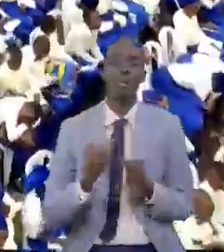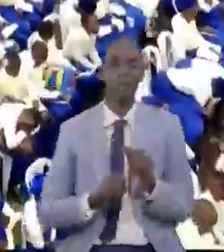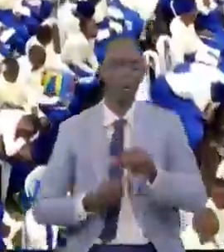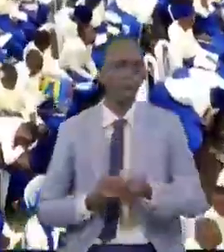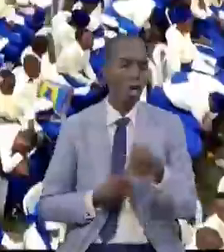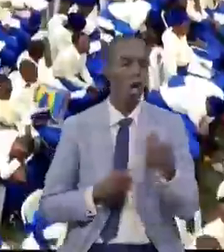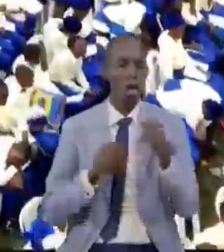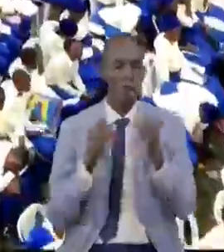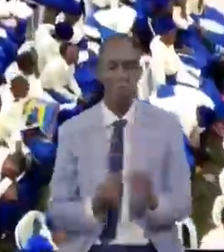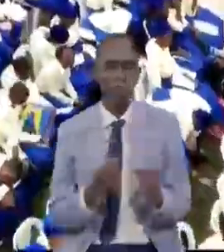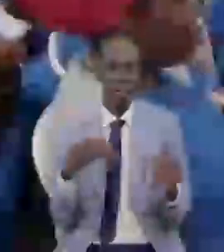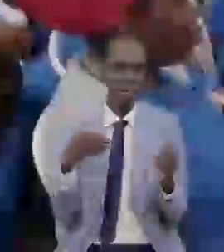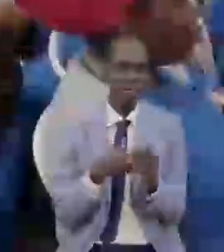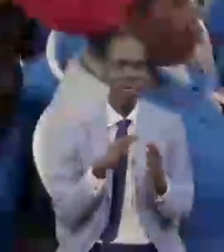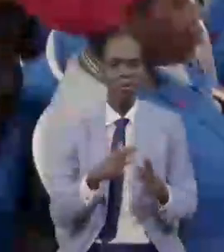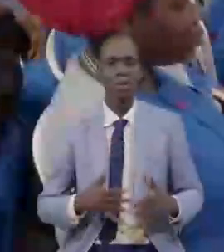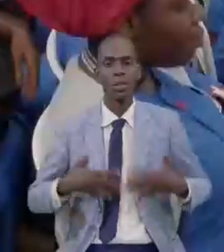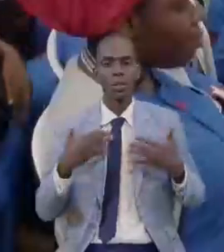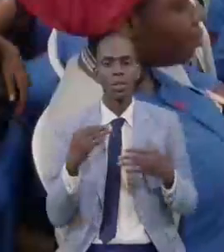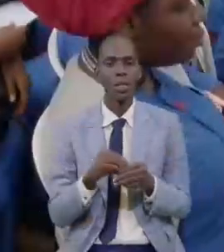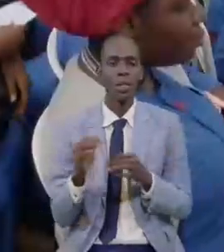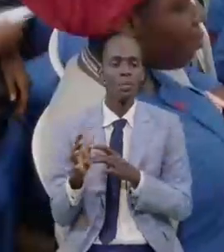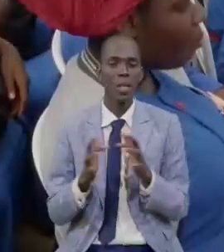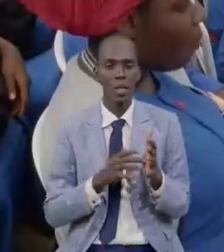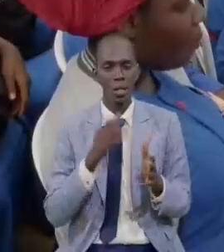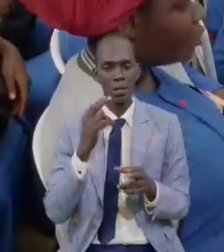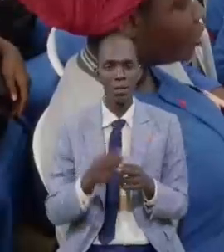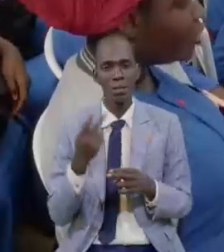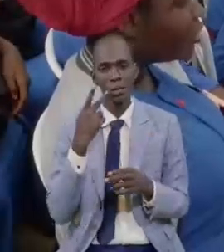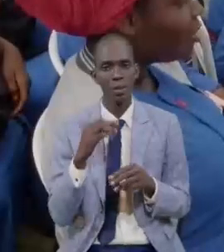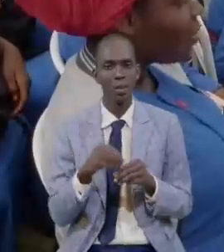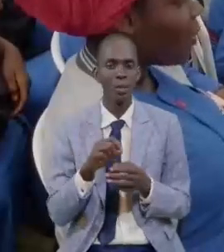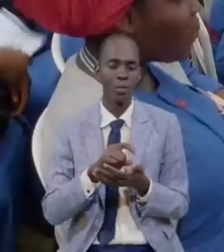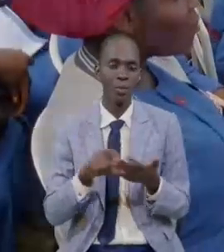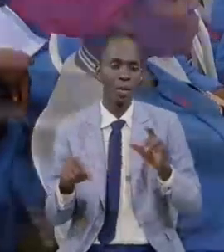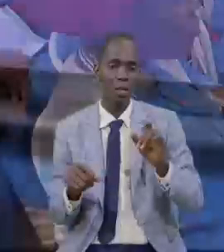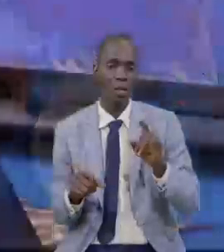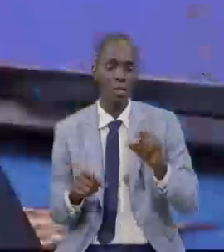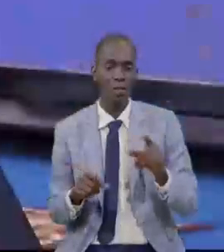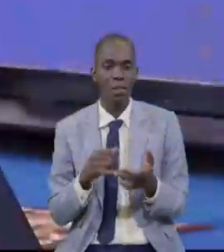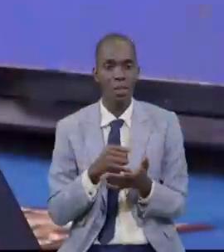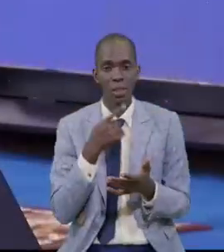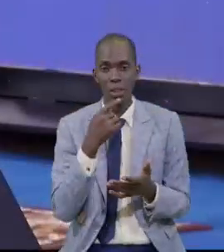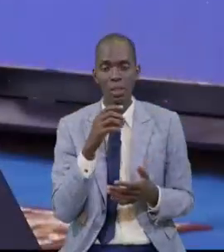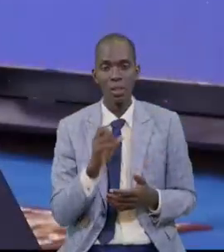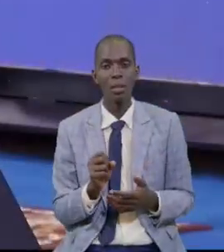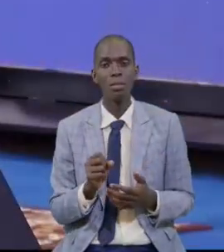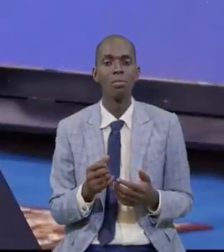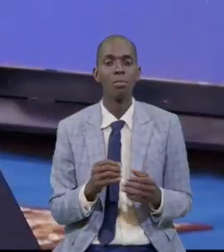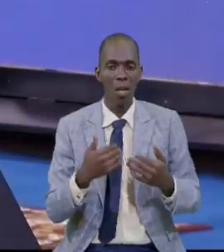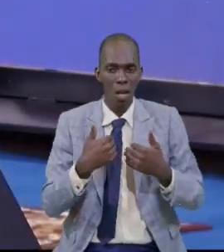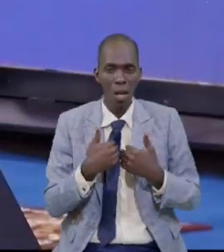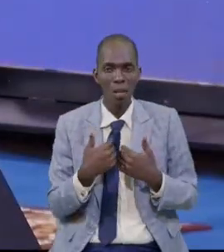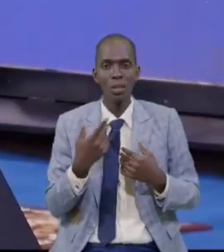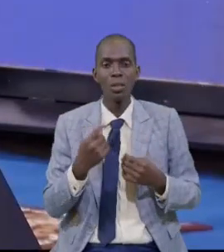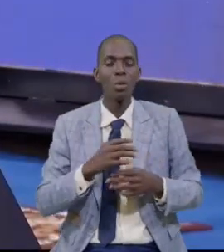in Jesus' name. Look at verse 11. In verse 11 it says, put on the whole armor of